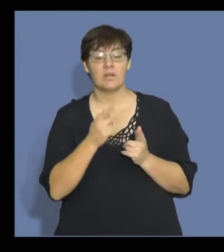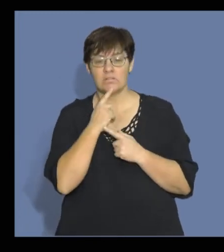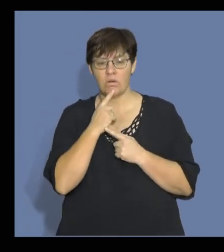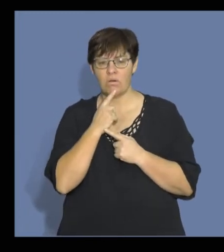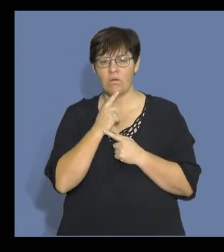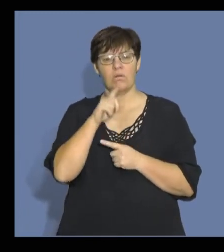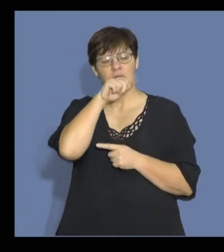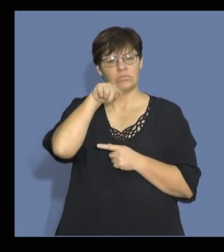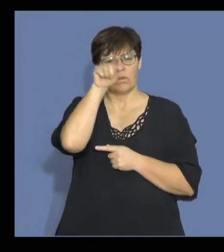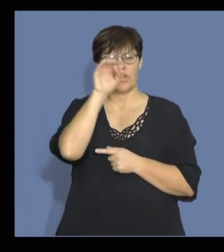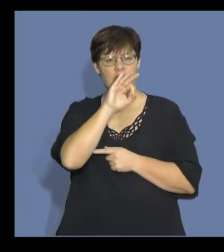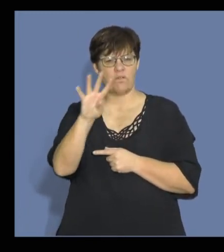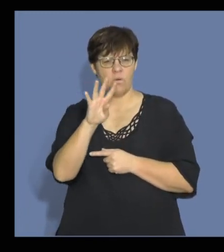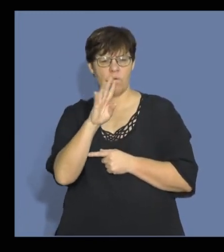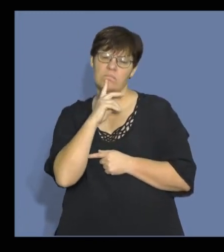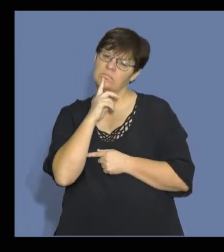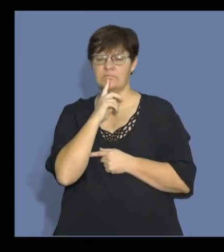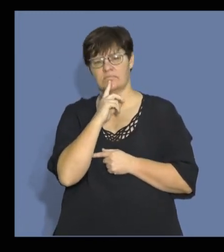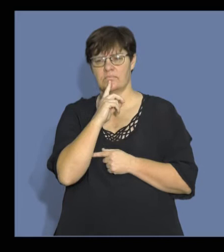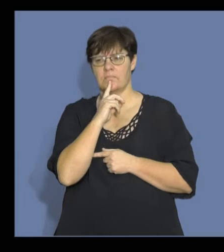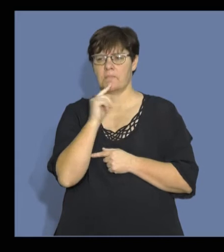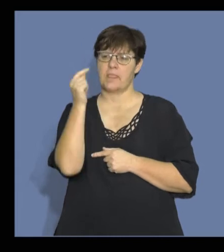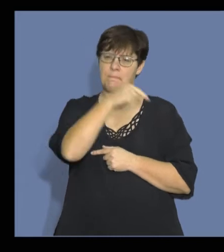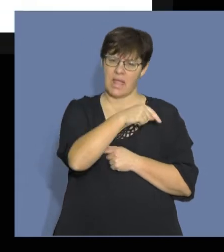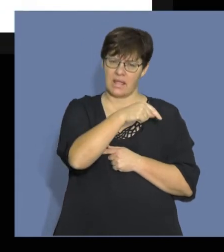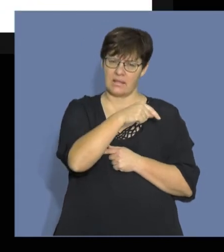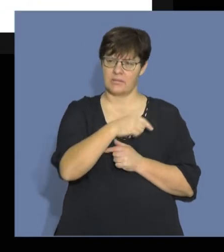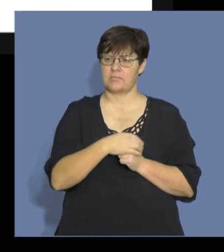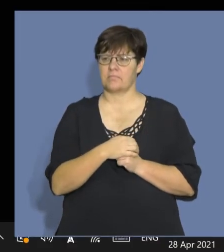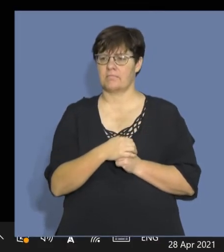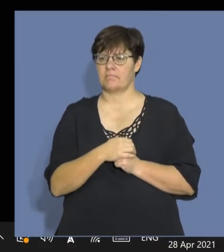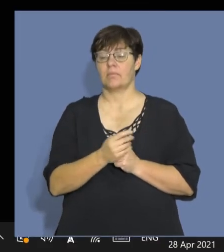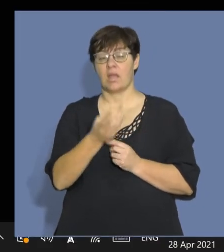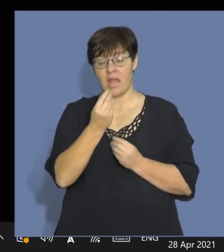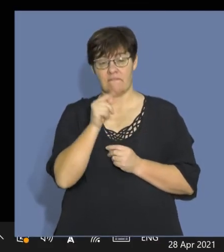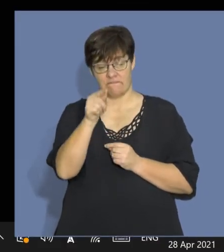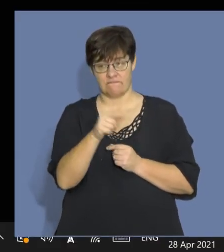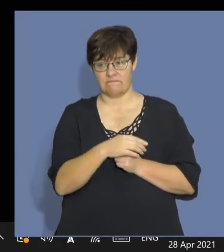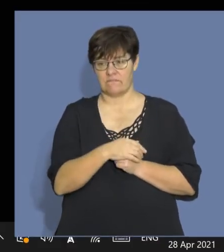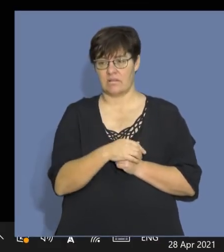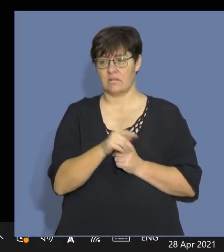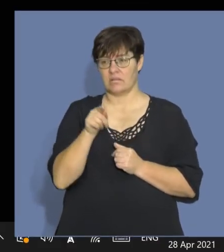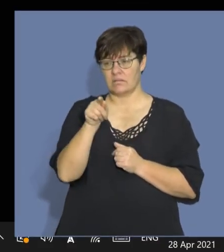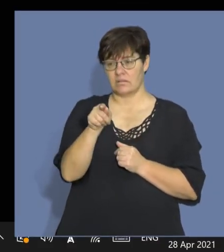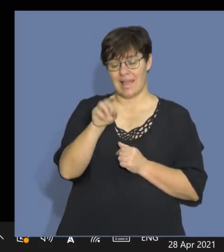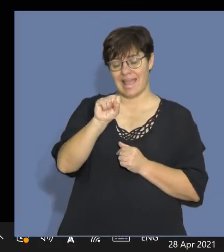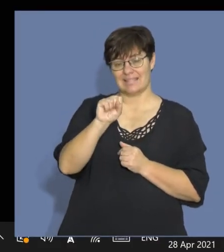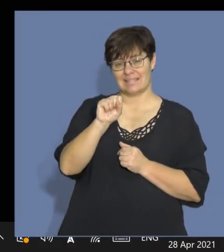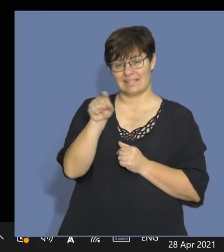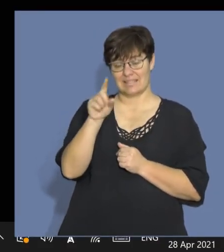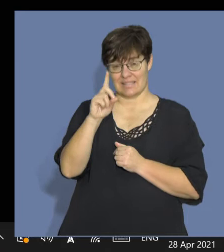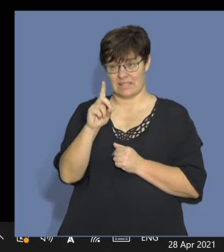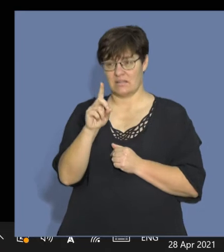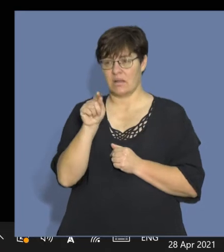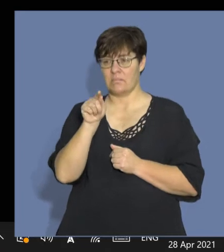root of 34? If we go back to the calculator, if you have this calculator, there's this button SD, and